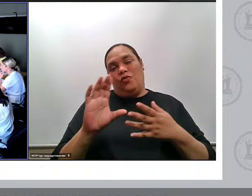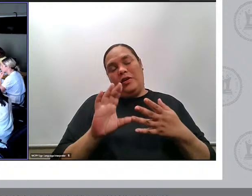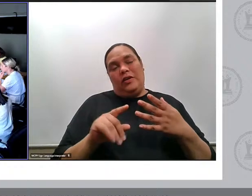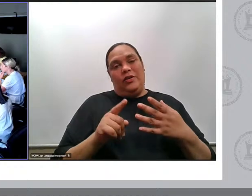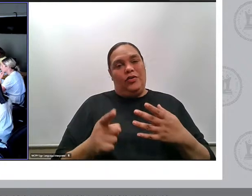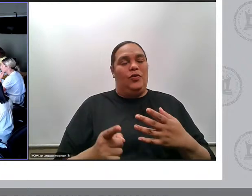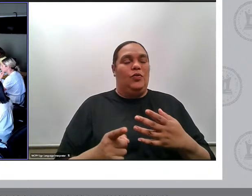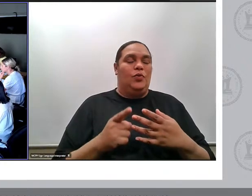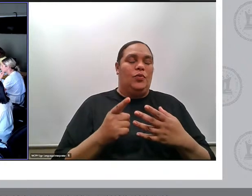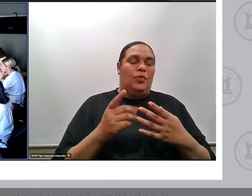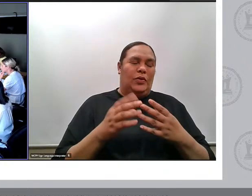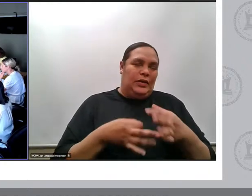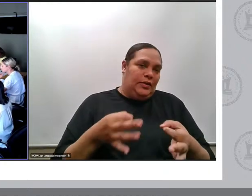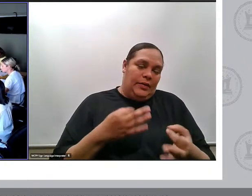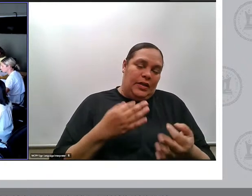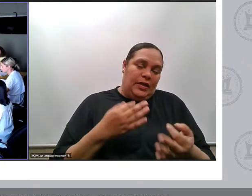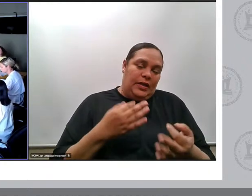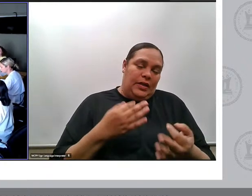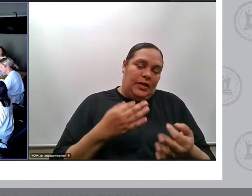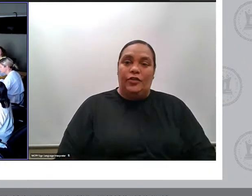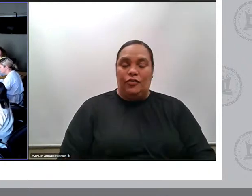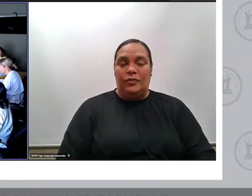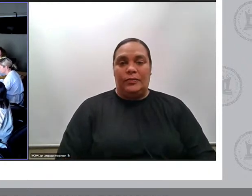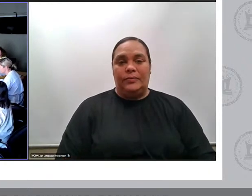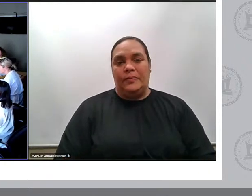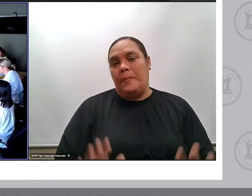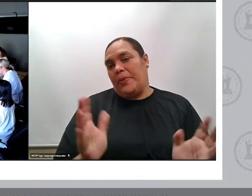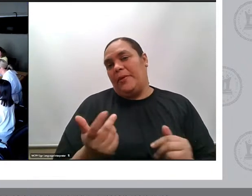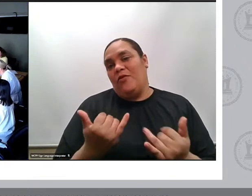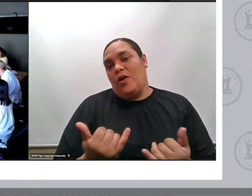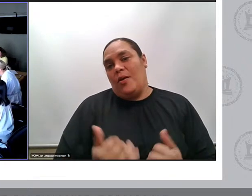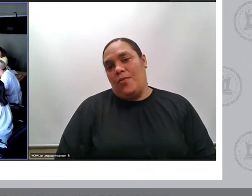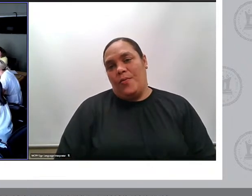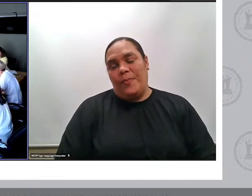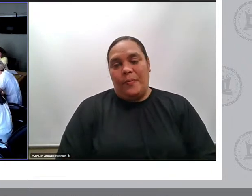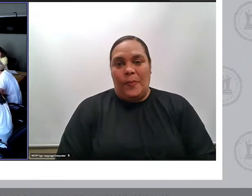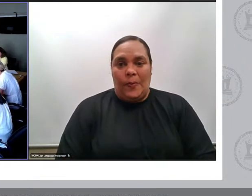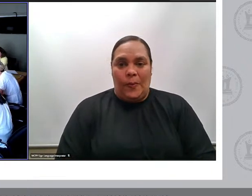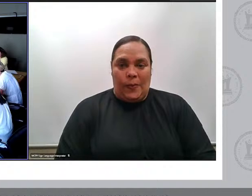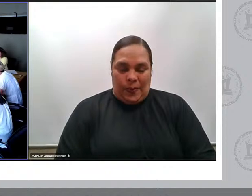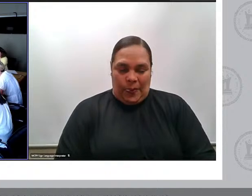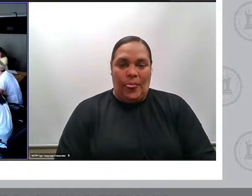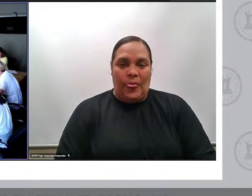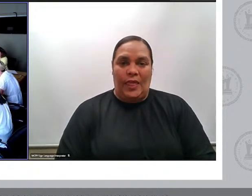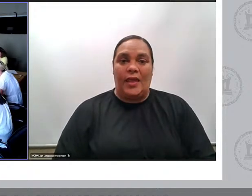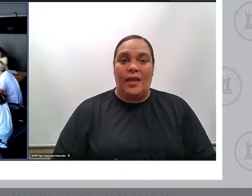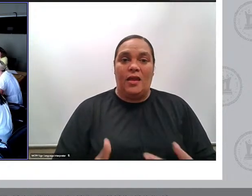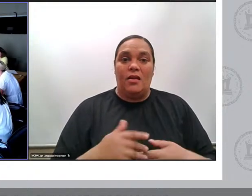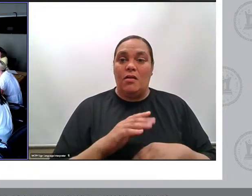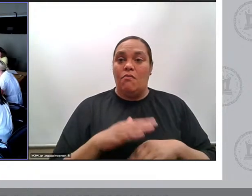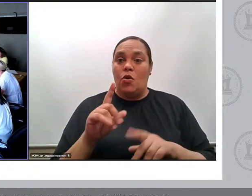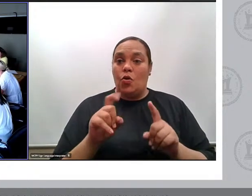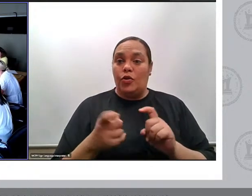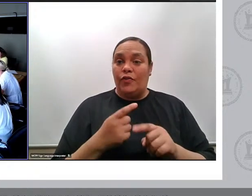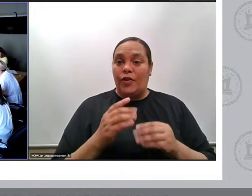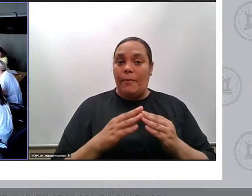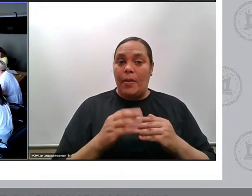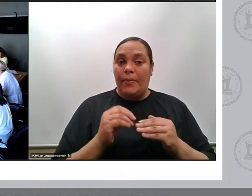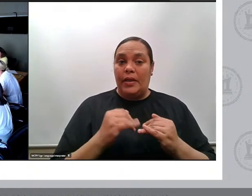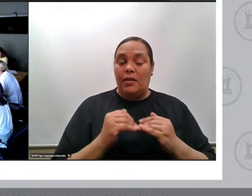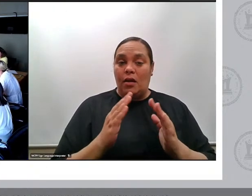you have explained. Thank you very much. That's it for now. Thank you, Member. Are there any further questions from members in the